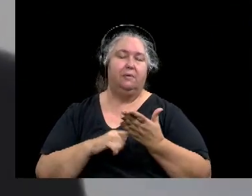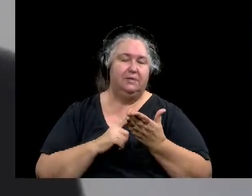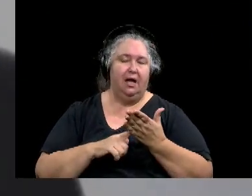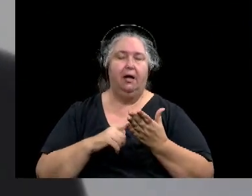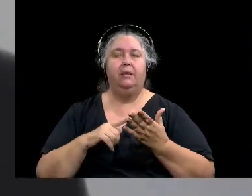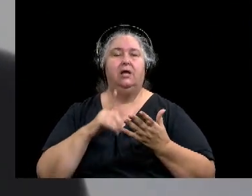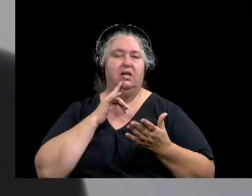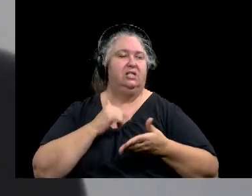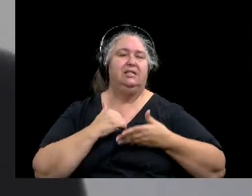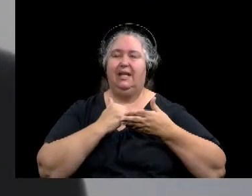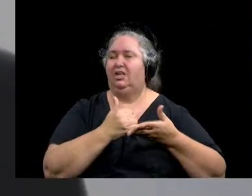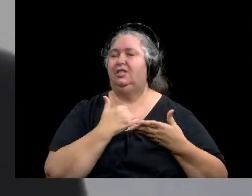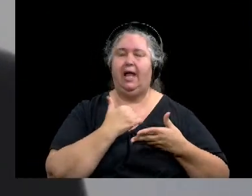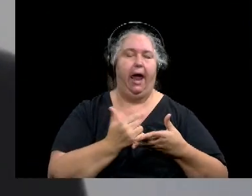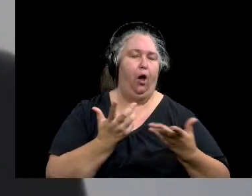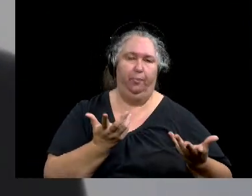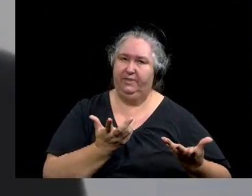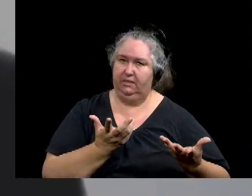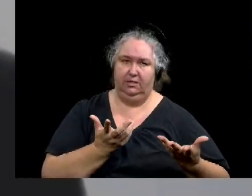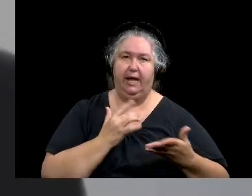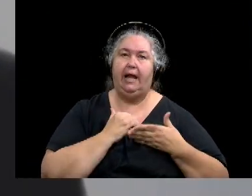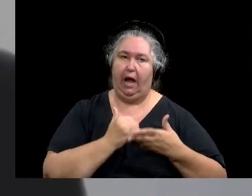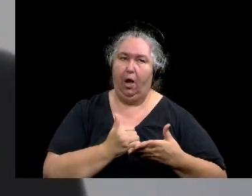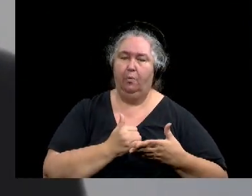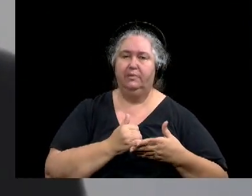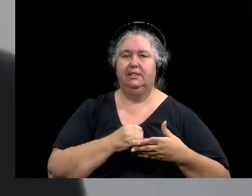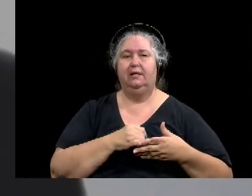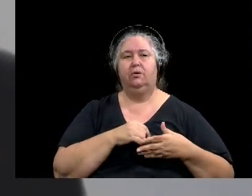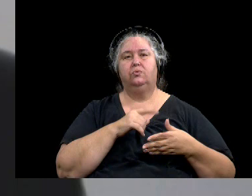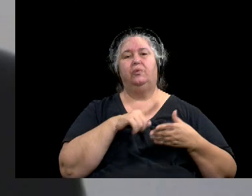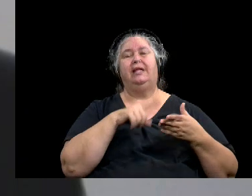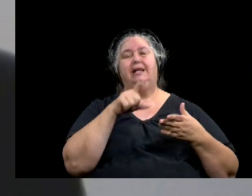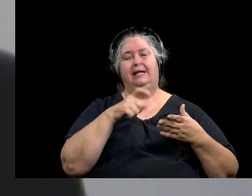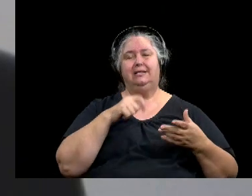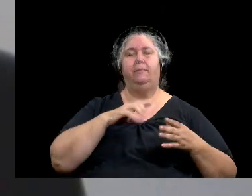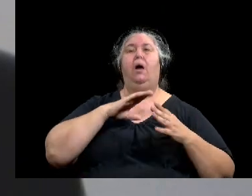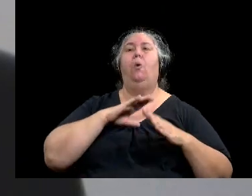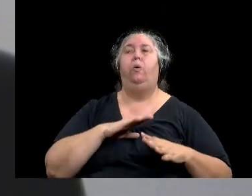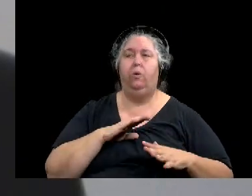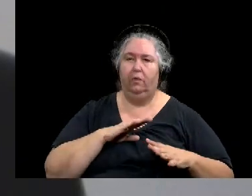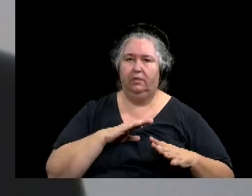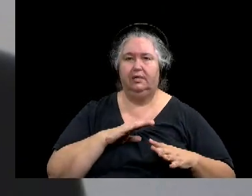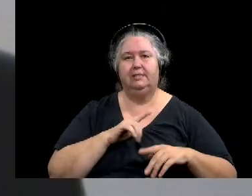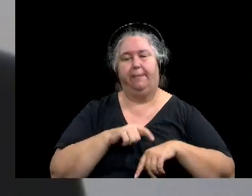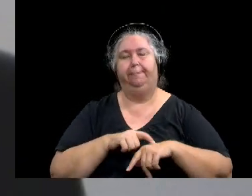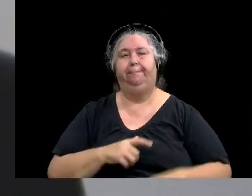Yeah, and I'll just tack onto that, very similar comment, but even before the advent of COVID,